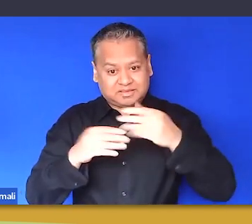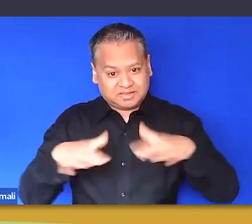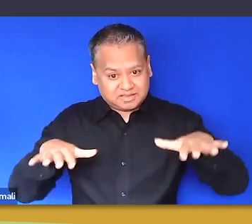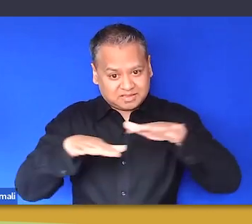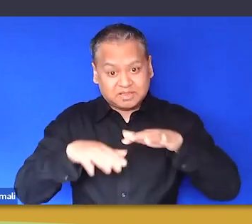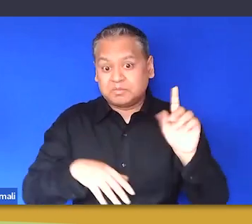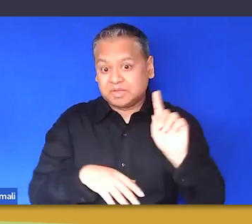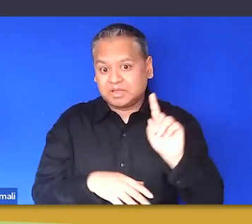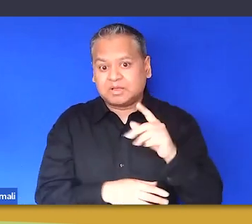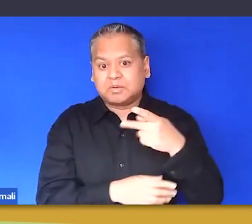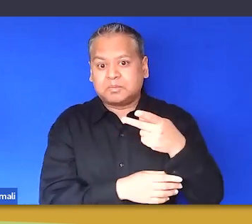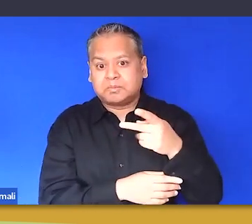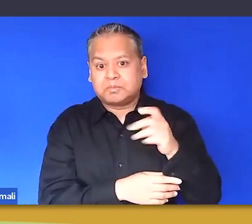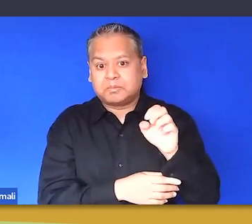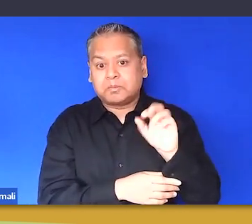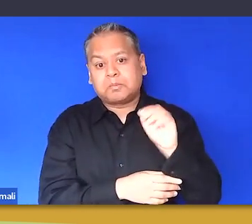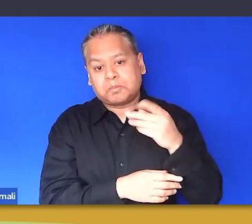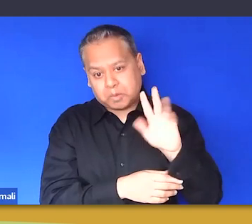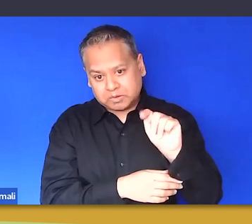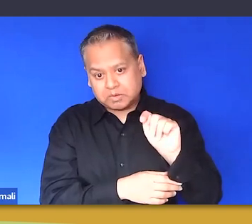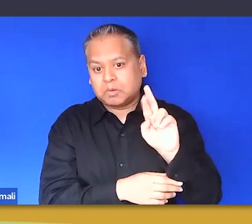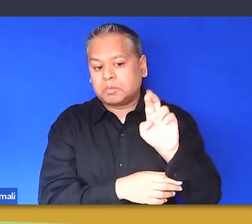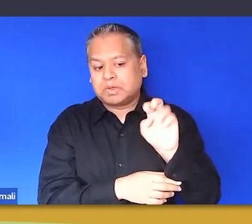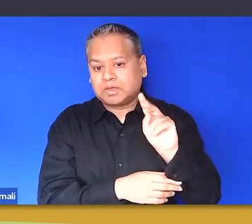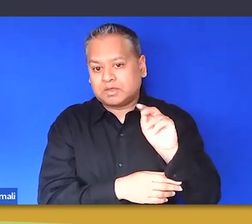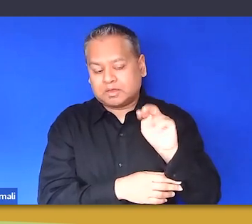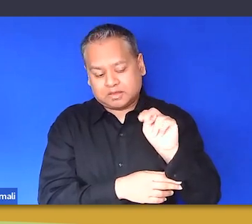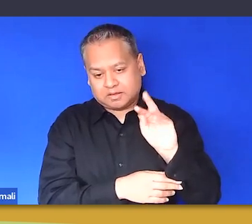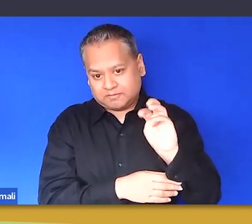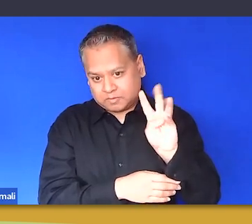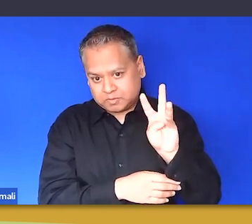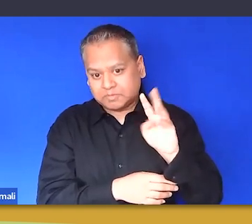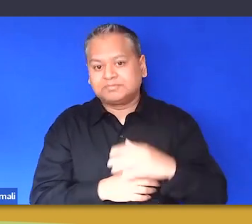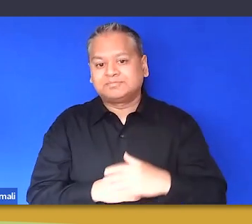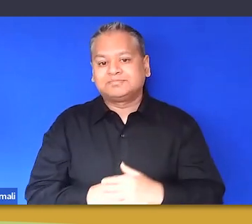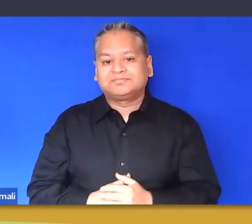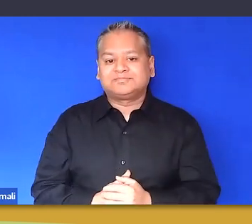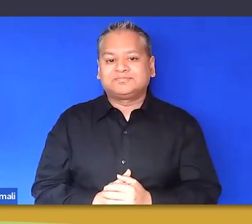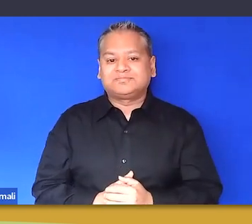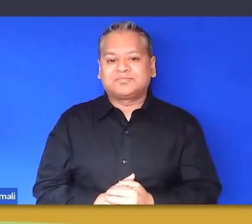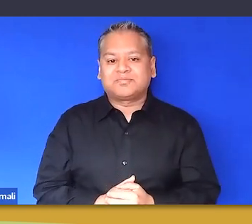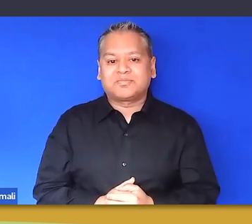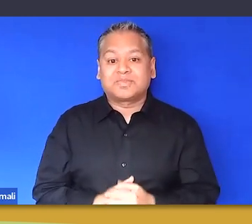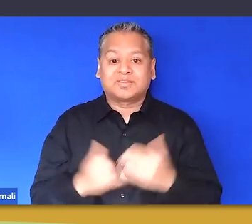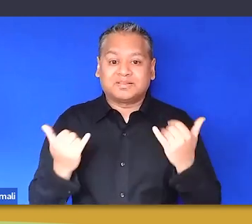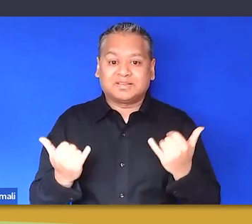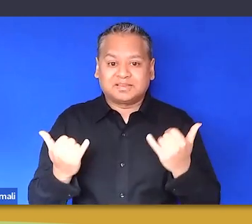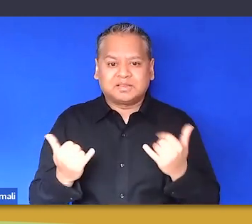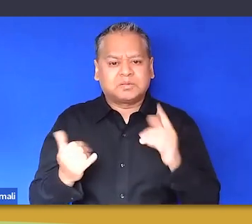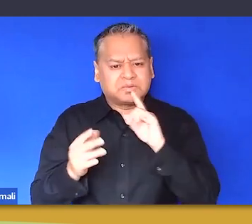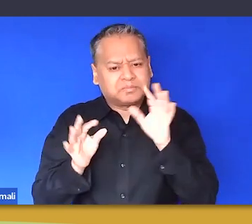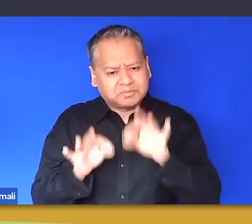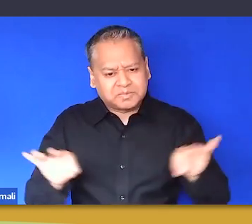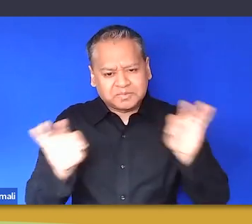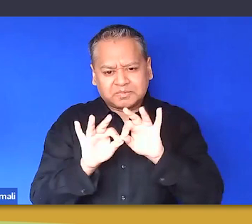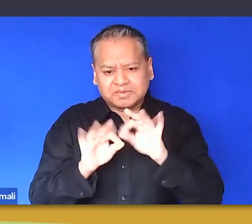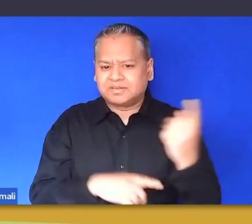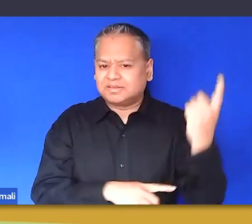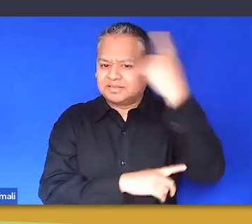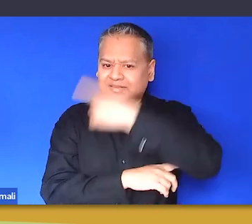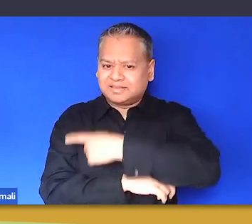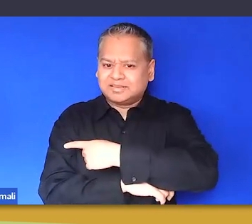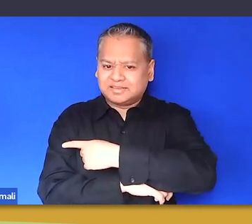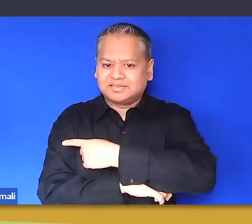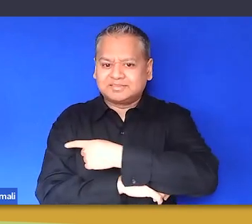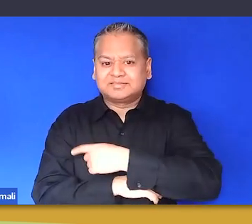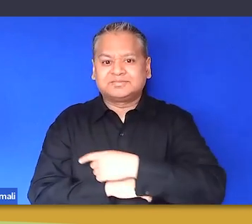Renfrew. So it is a great day to welcome everyone as we tune in to talk about the celebrations that are before us.